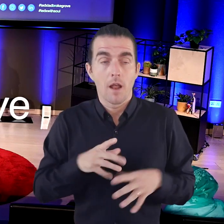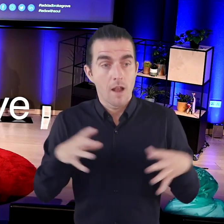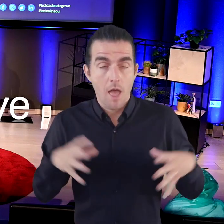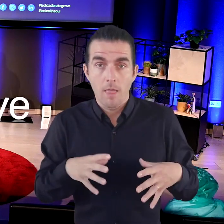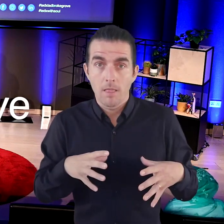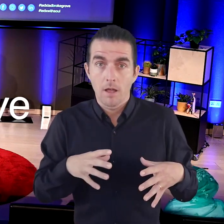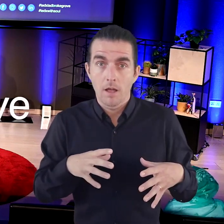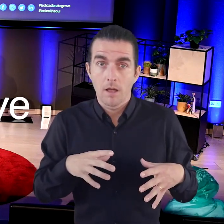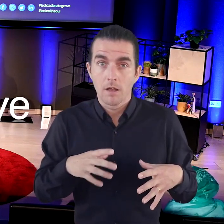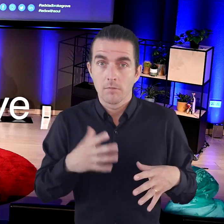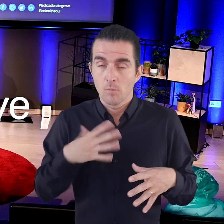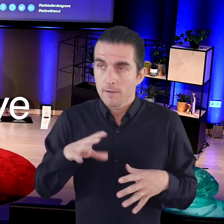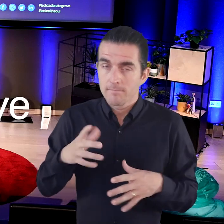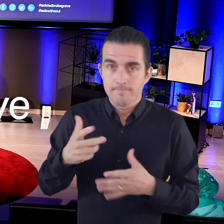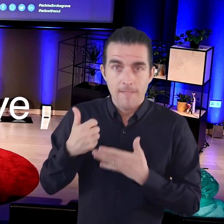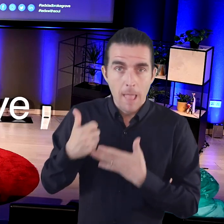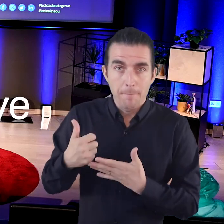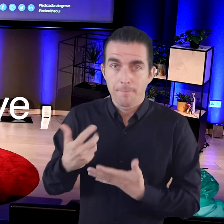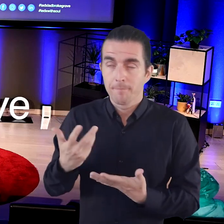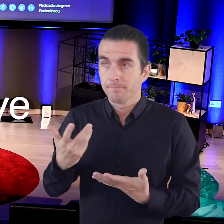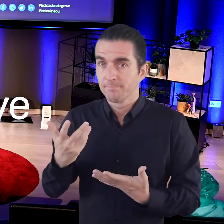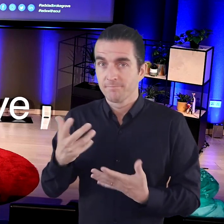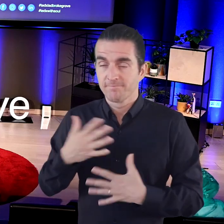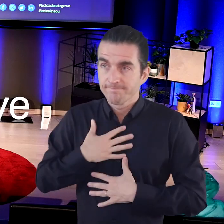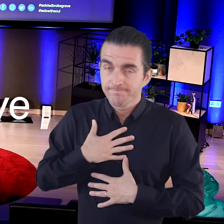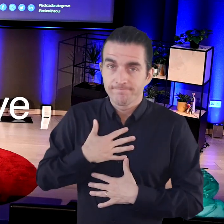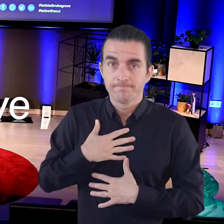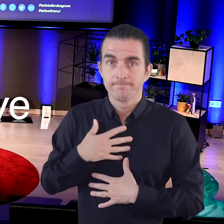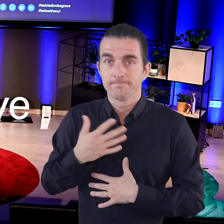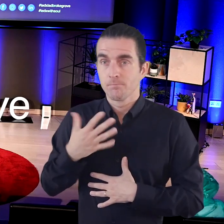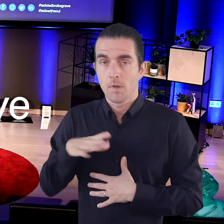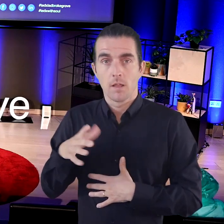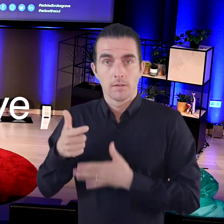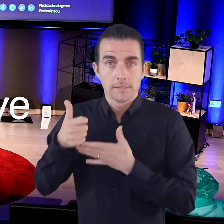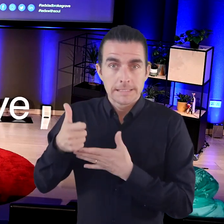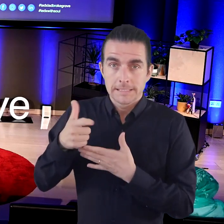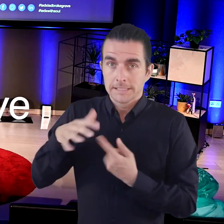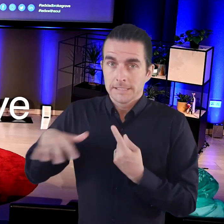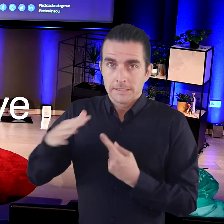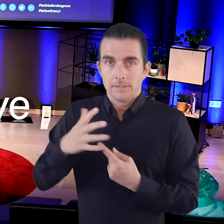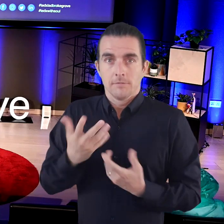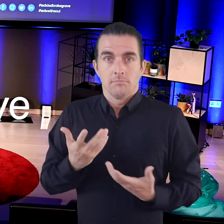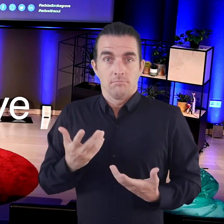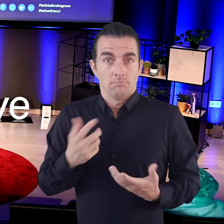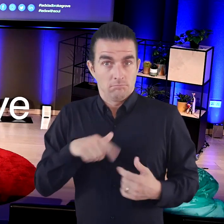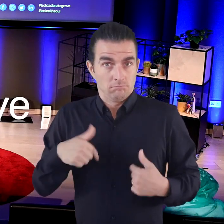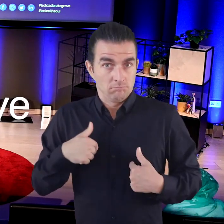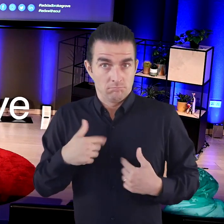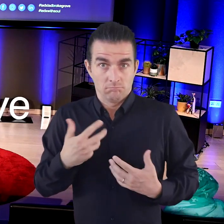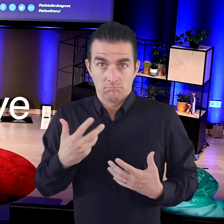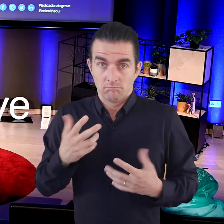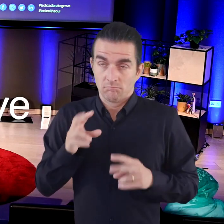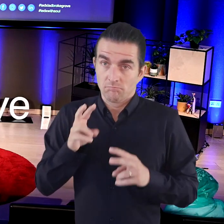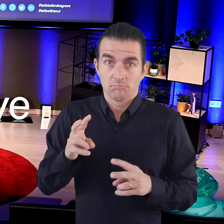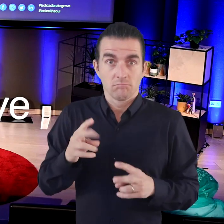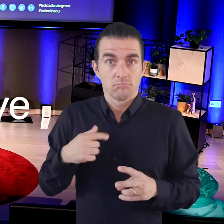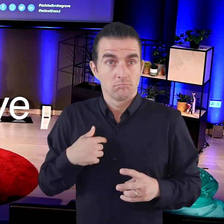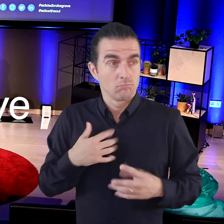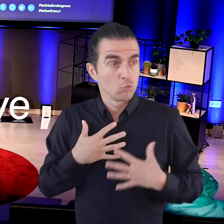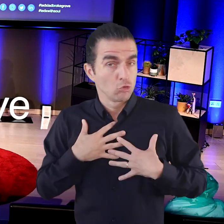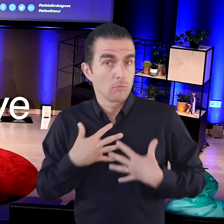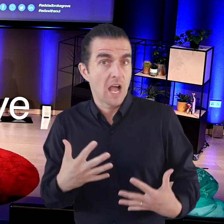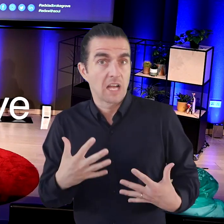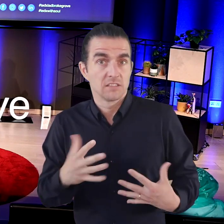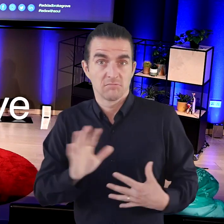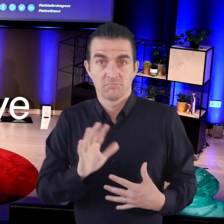their community, and those of us from here were not surprised. It's always been those